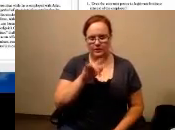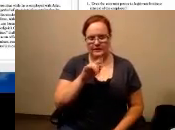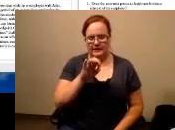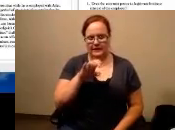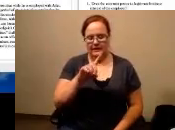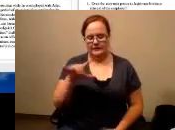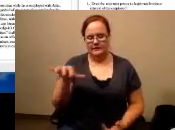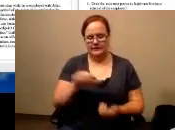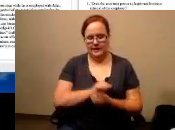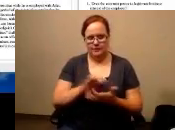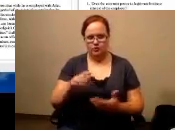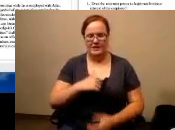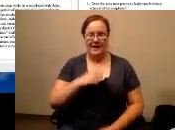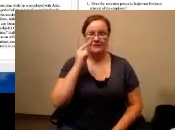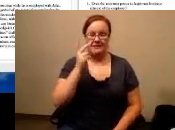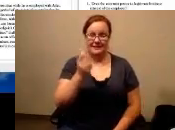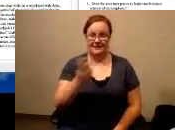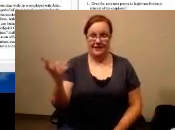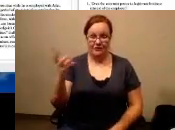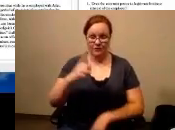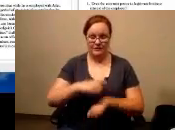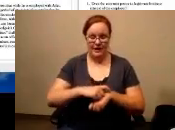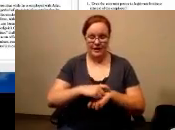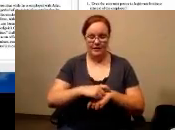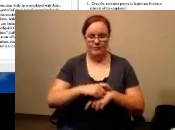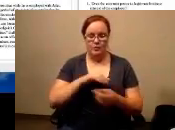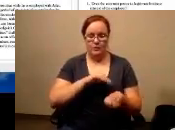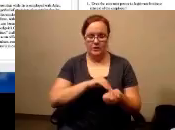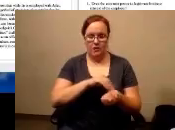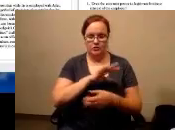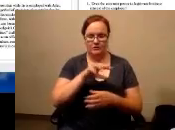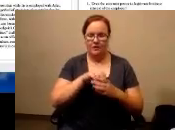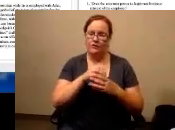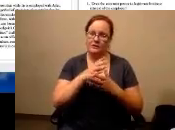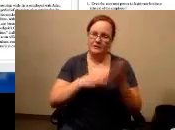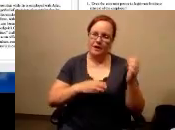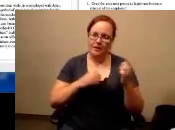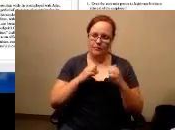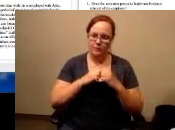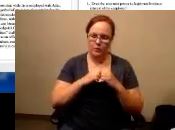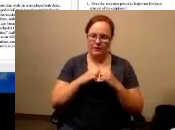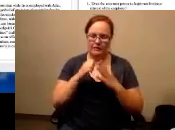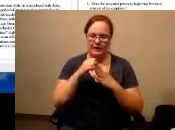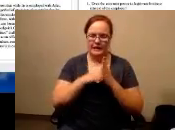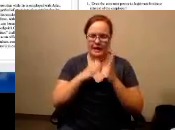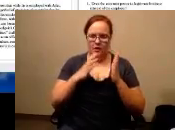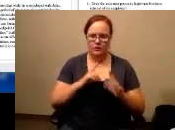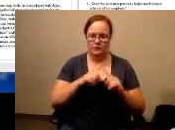I've seen several cases involving doctors and even some with accountants, but